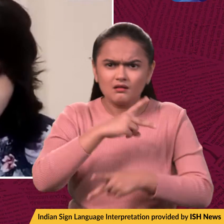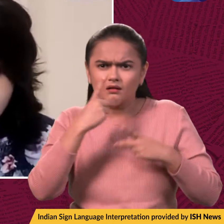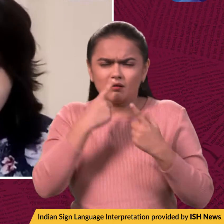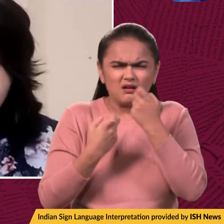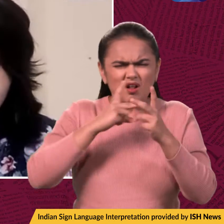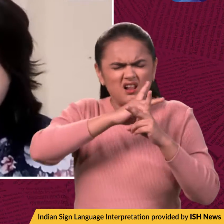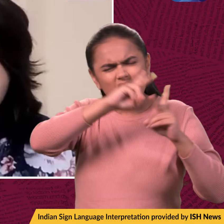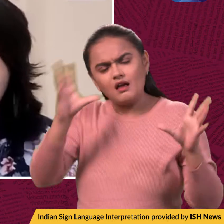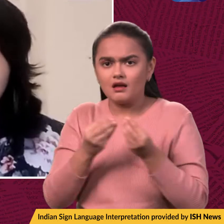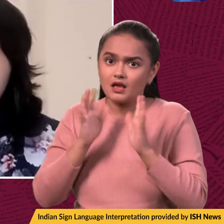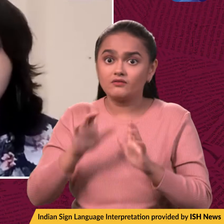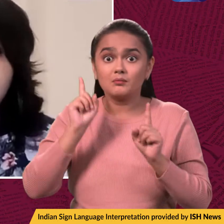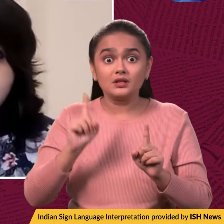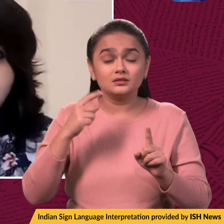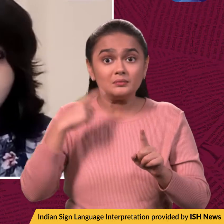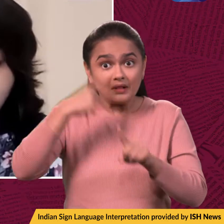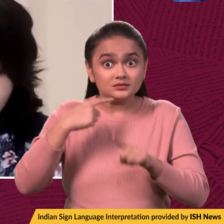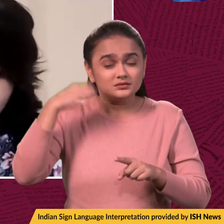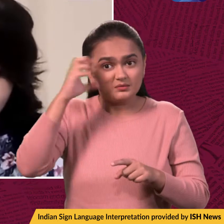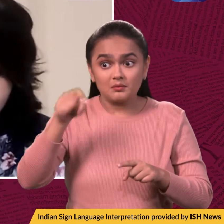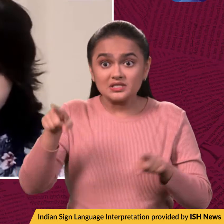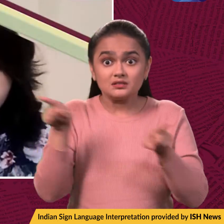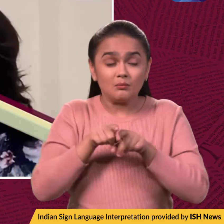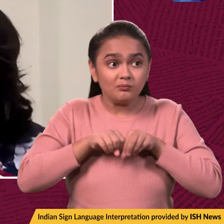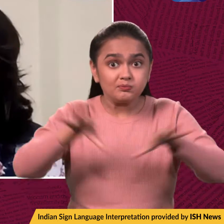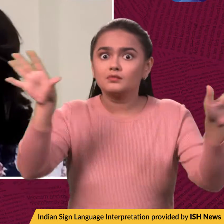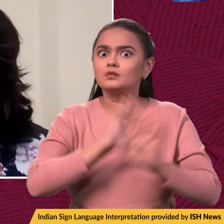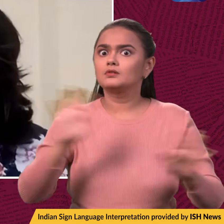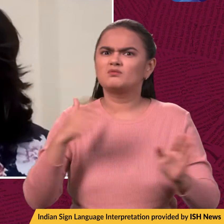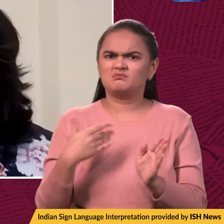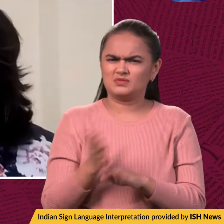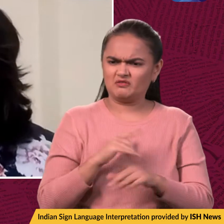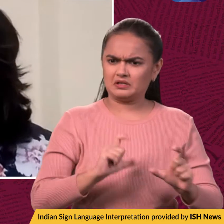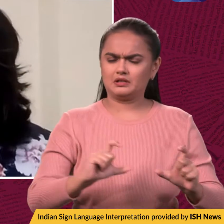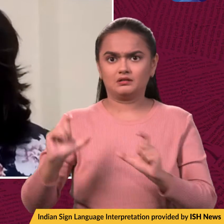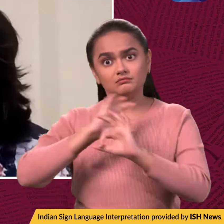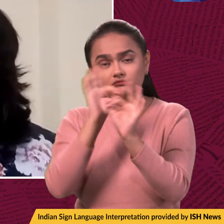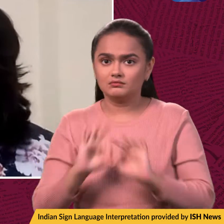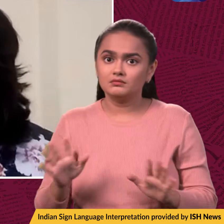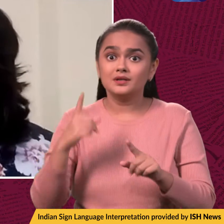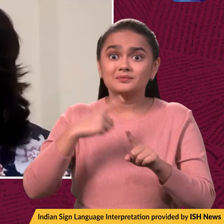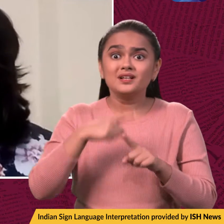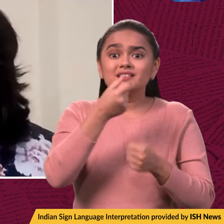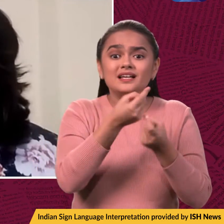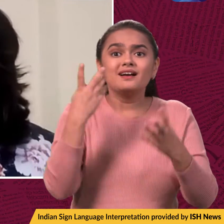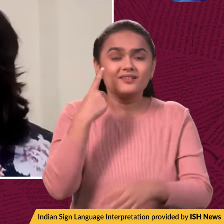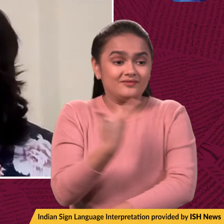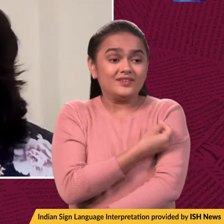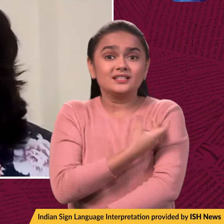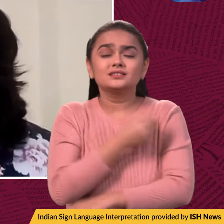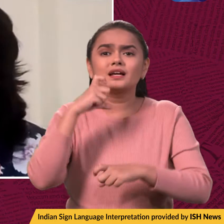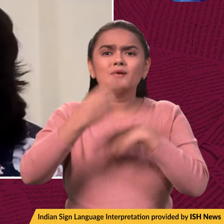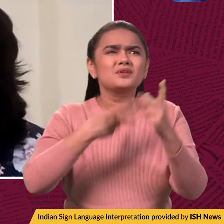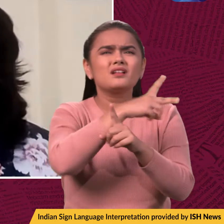this variant does not reach the country," end quote. Meanwhile, here's what several vaccine makers have